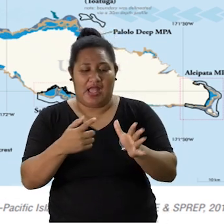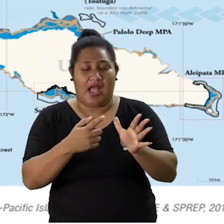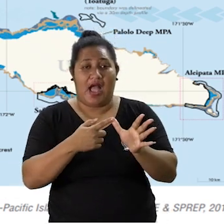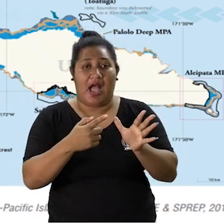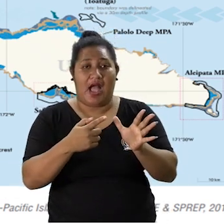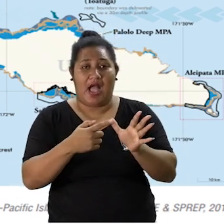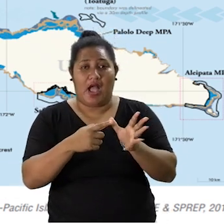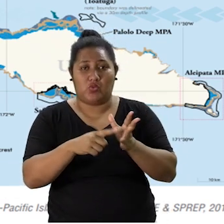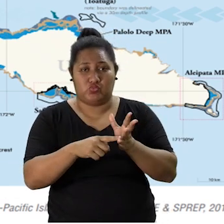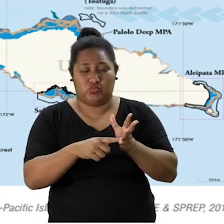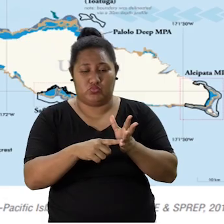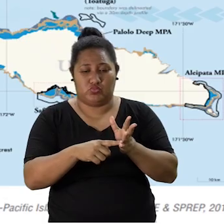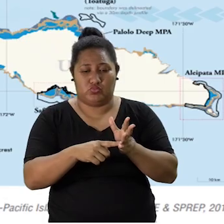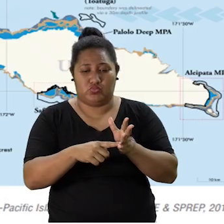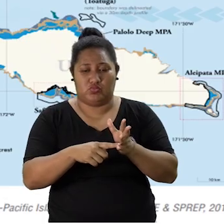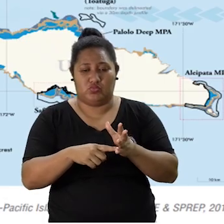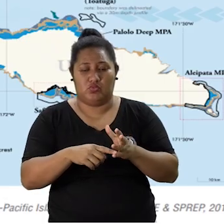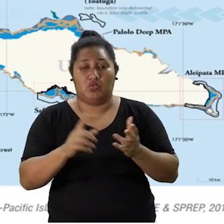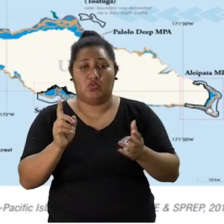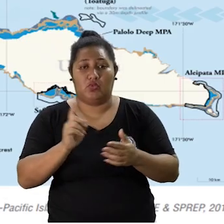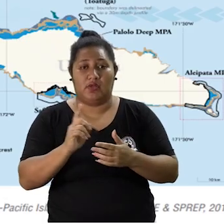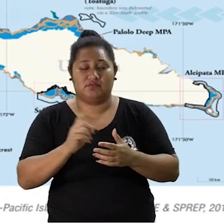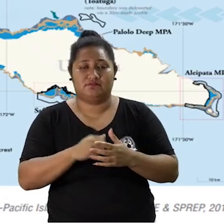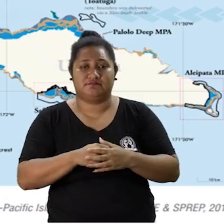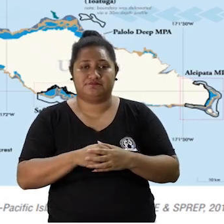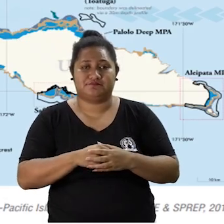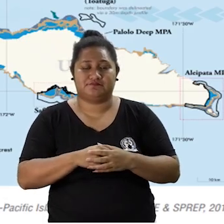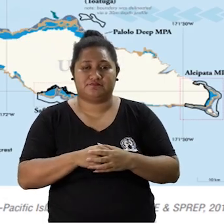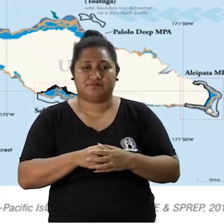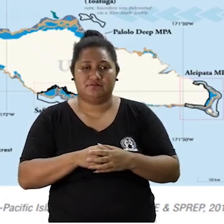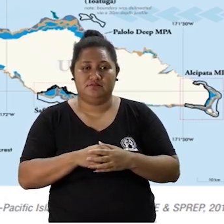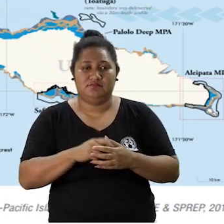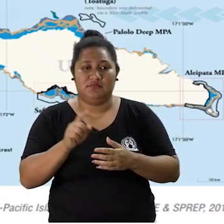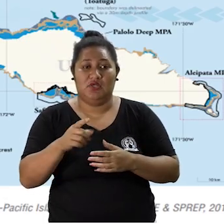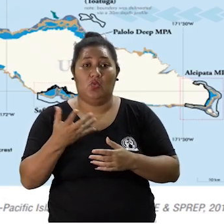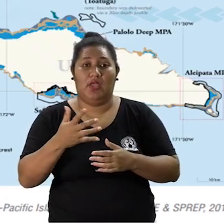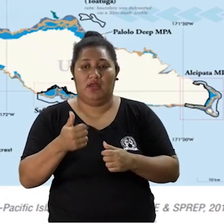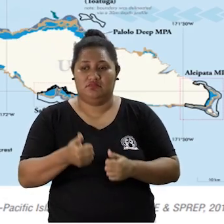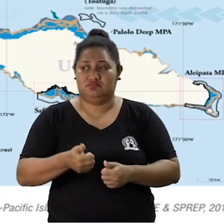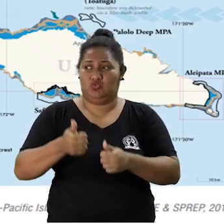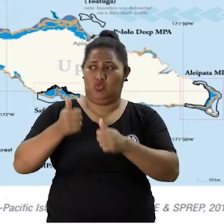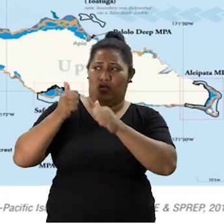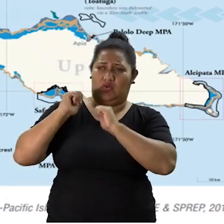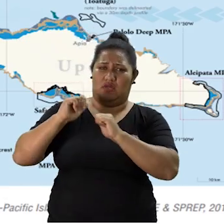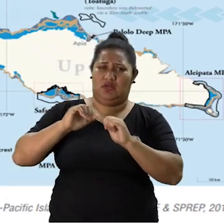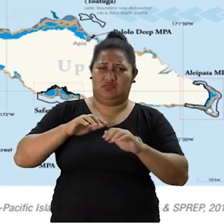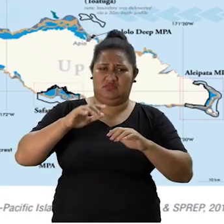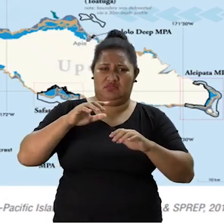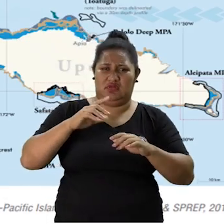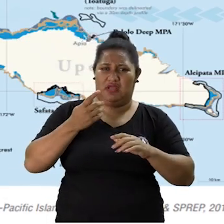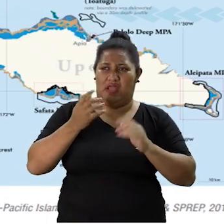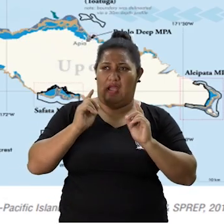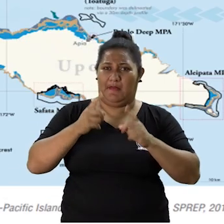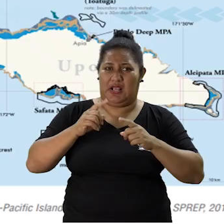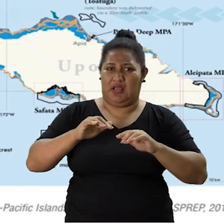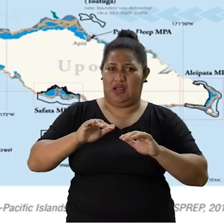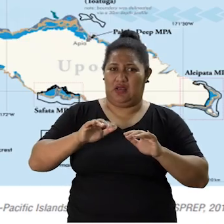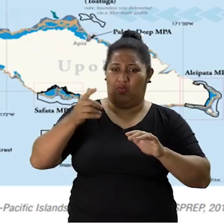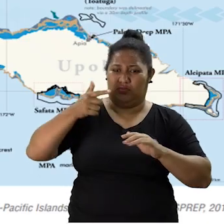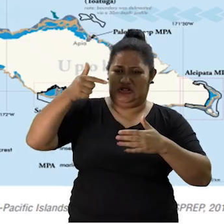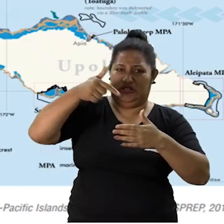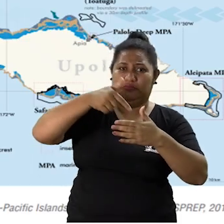the reef slope o le vaenga le tua to le au wa mata ona